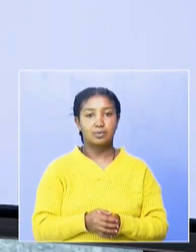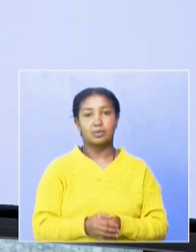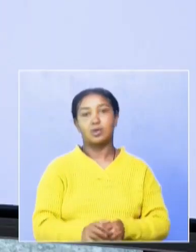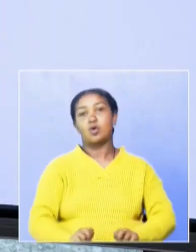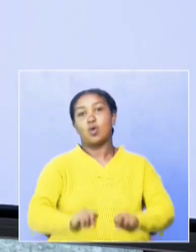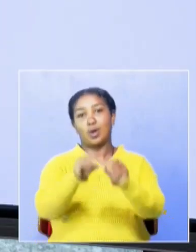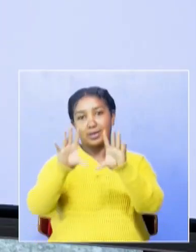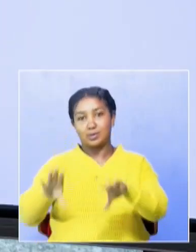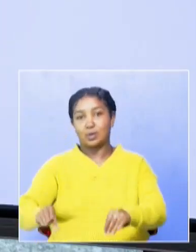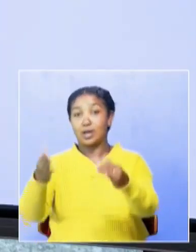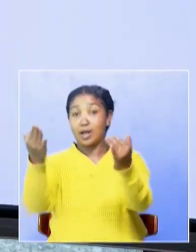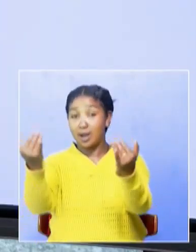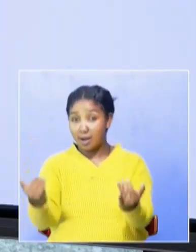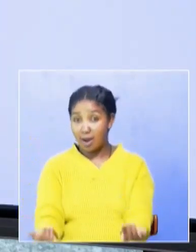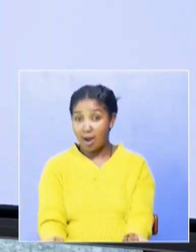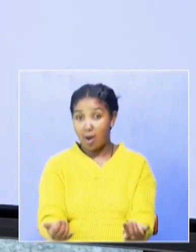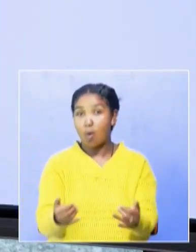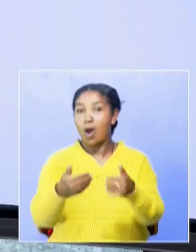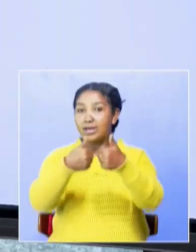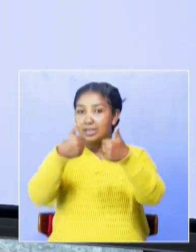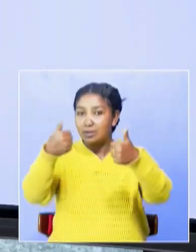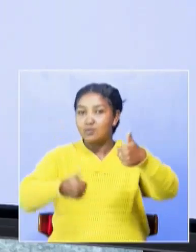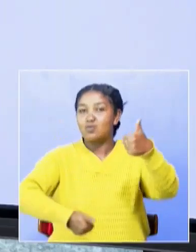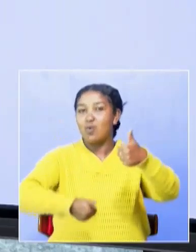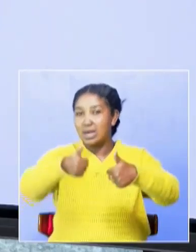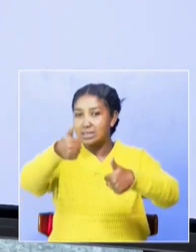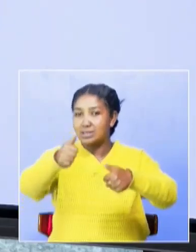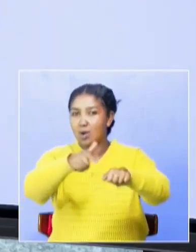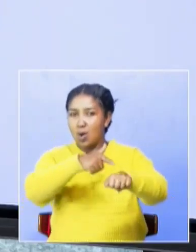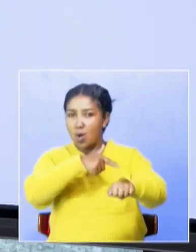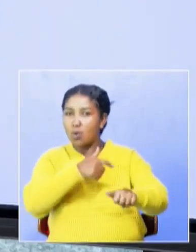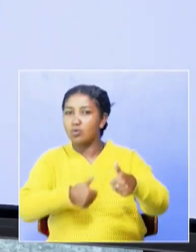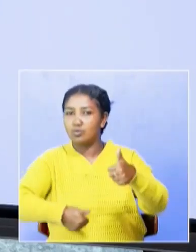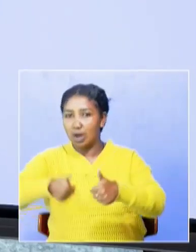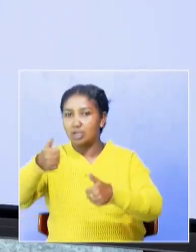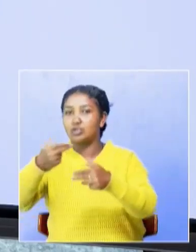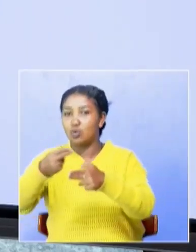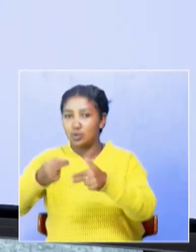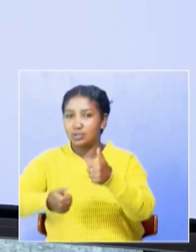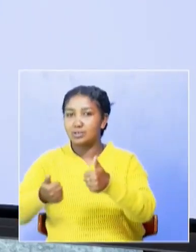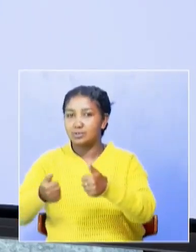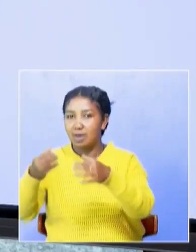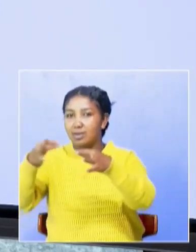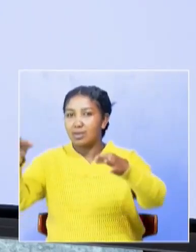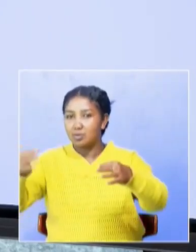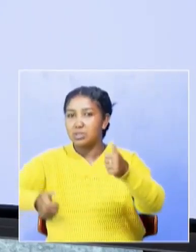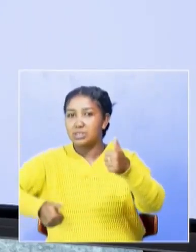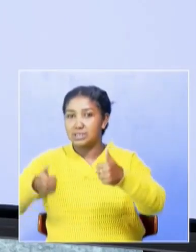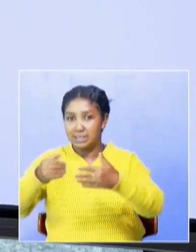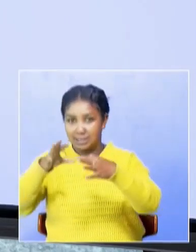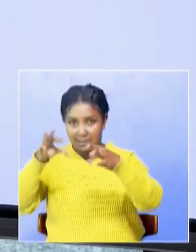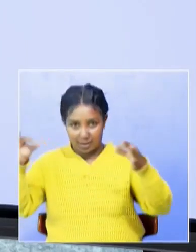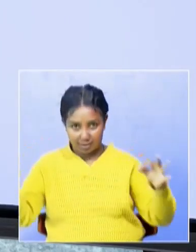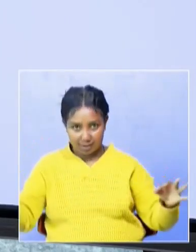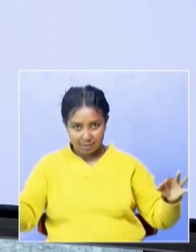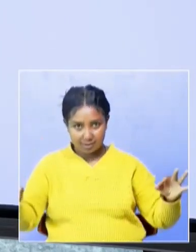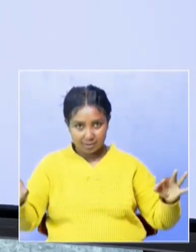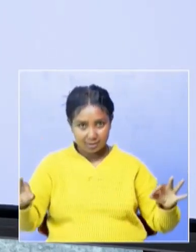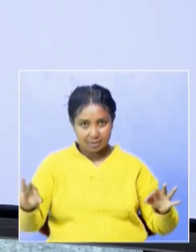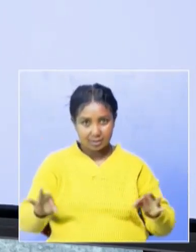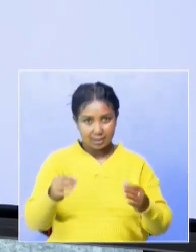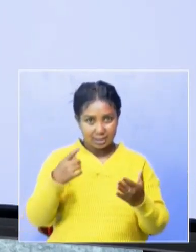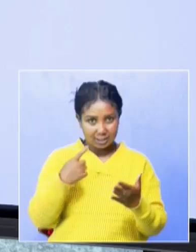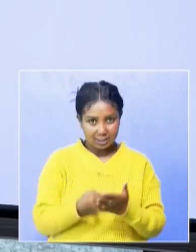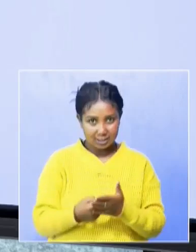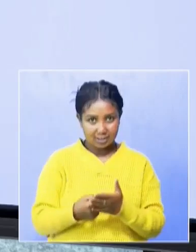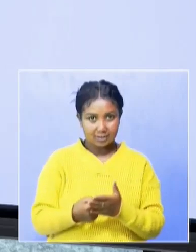Okay, see then now let's identify which one is long, which one is short. In this sentence,